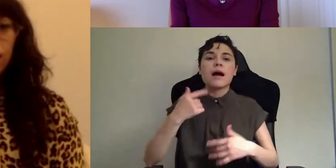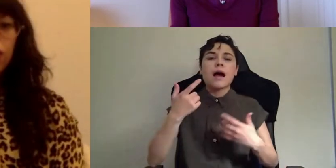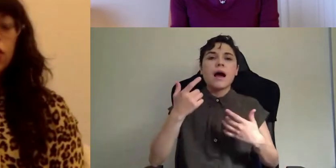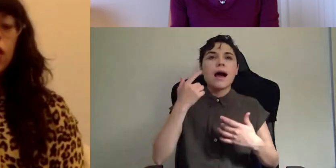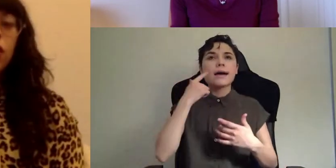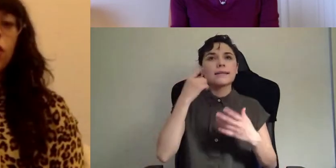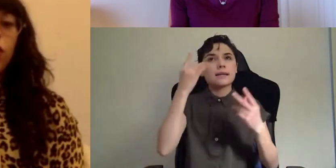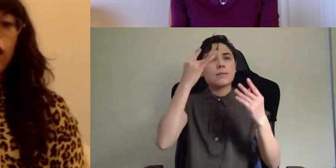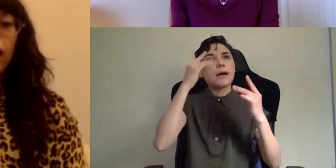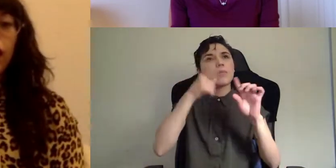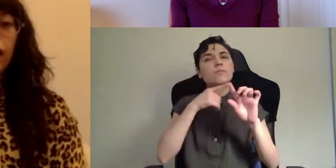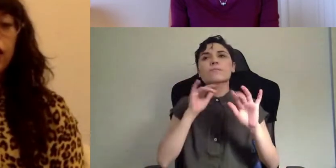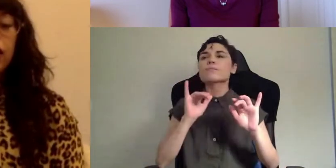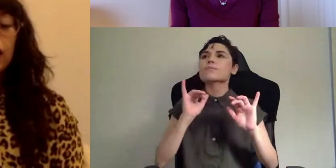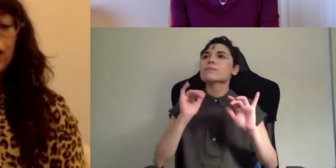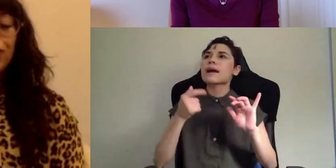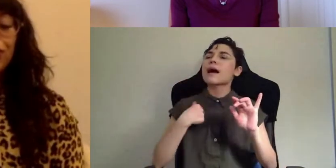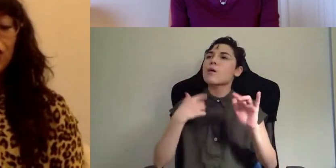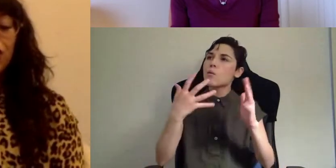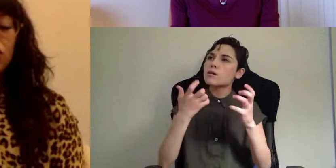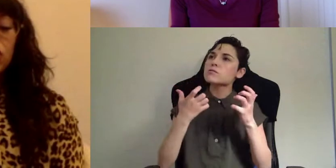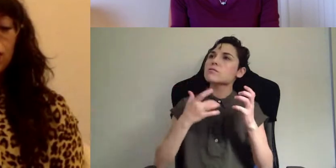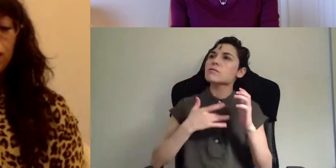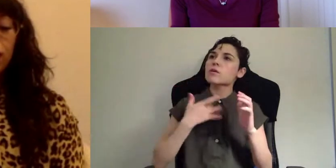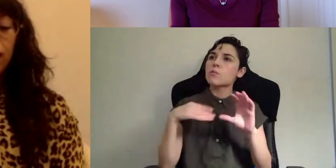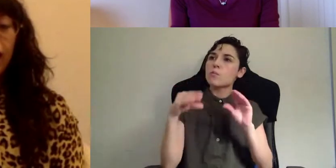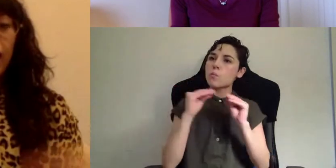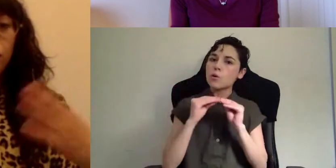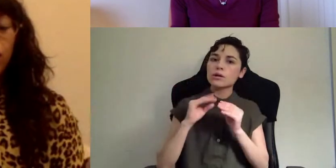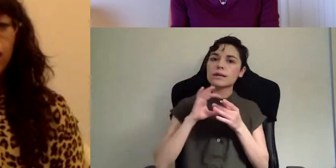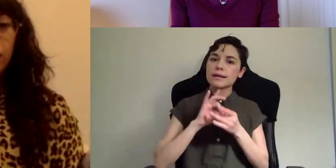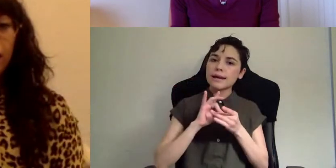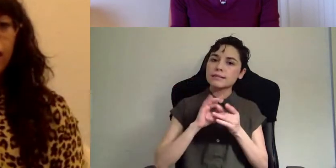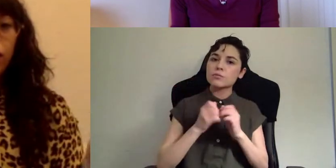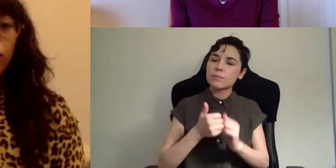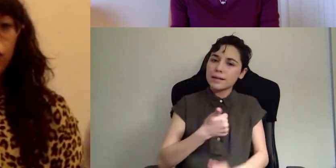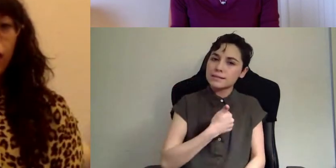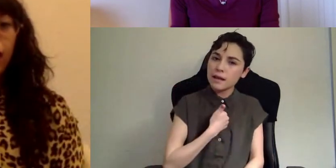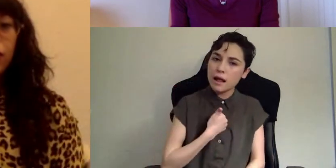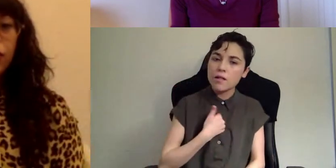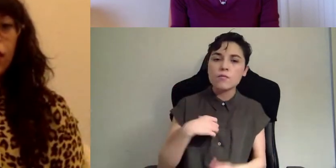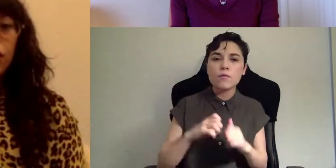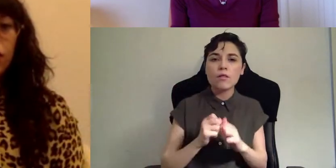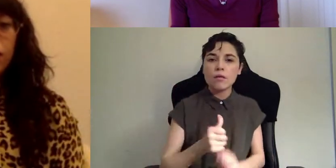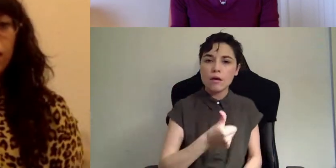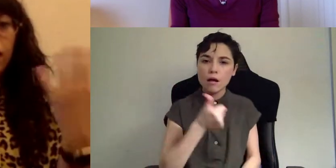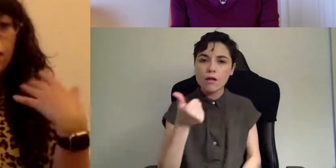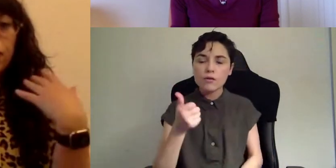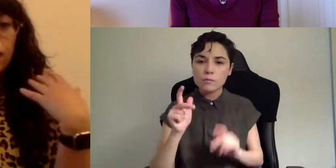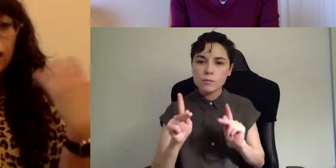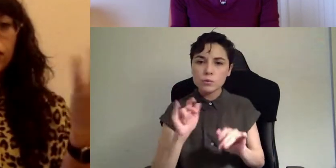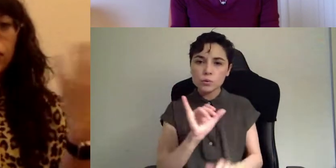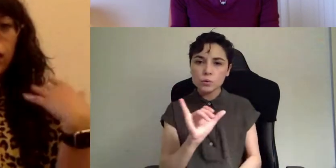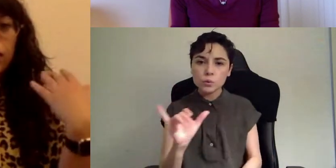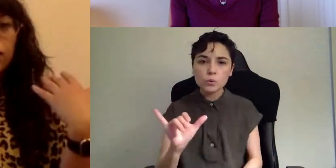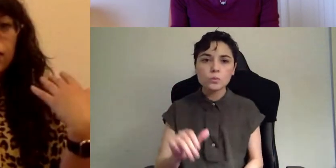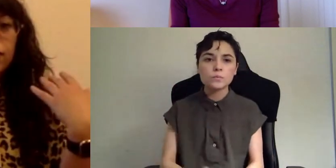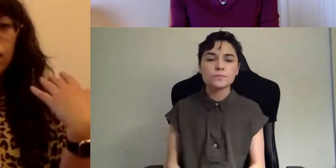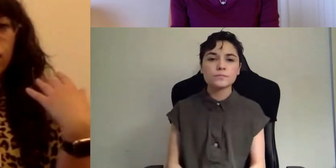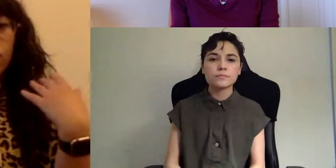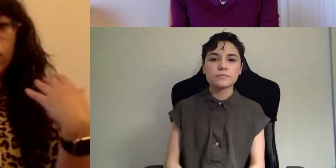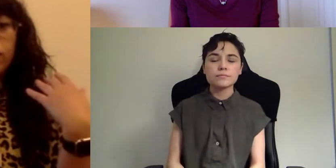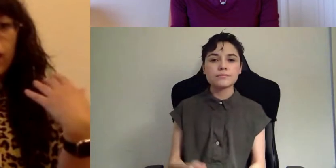to others. I know that I usually feel like I'm writing my own life rather than my life being